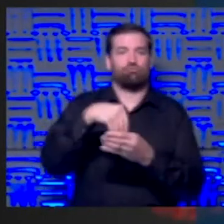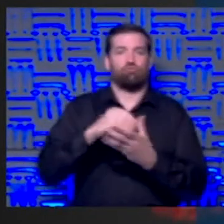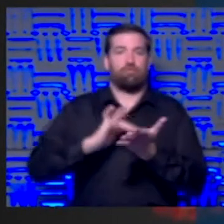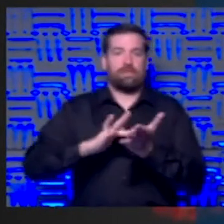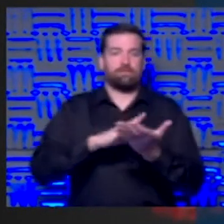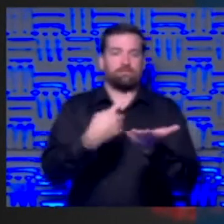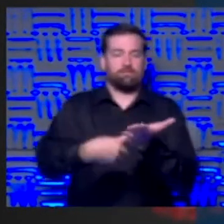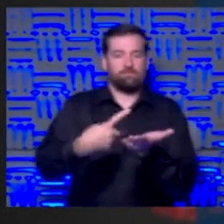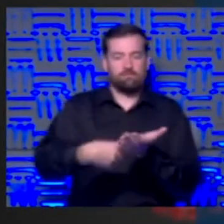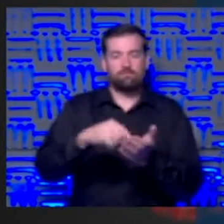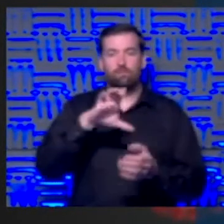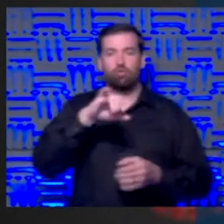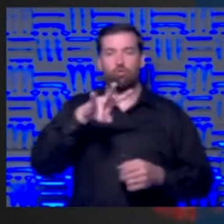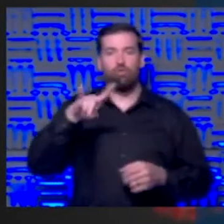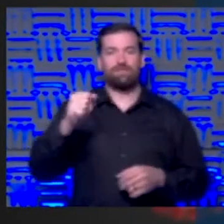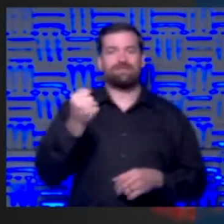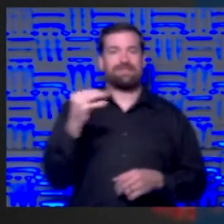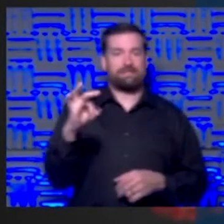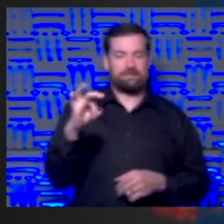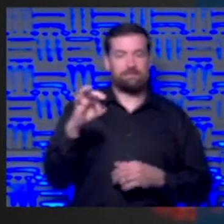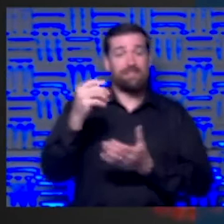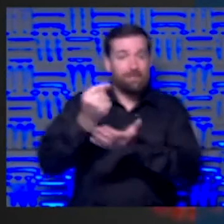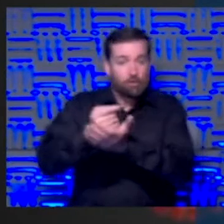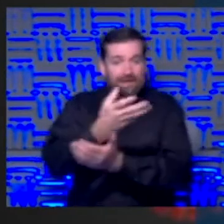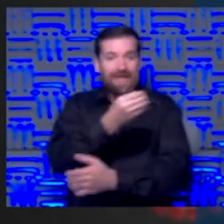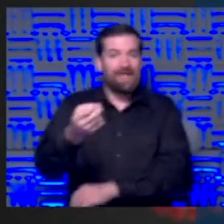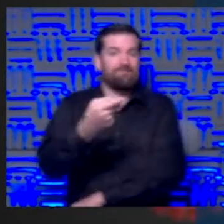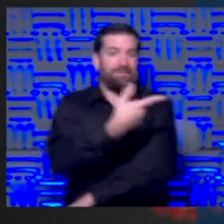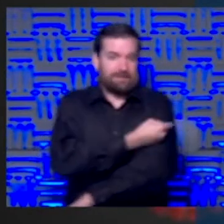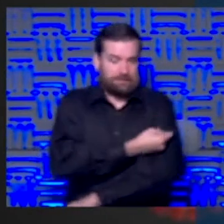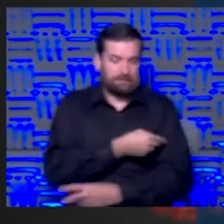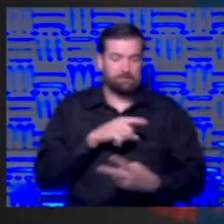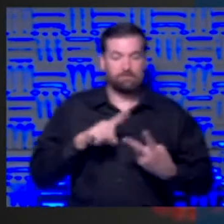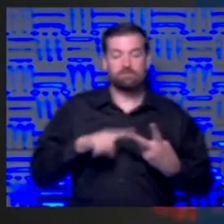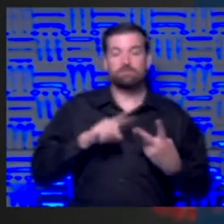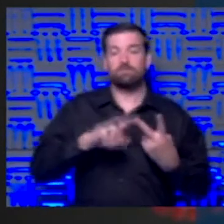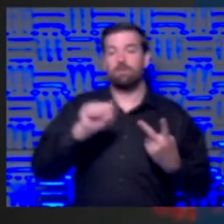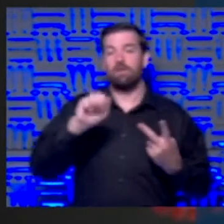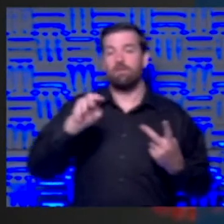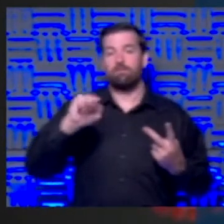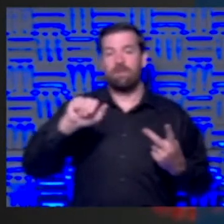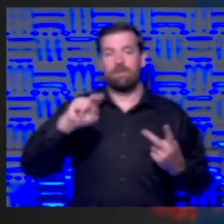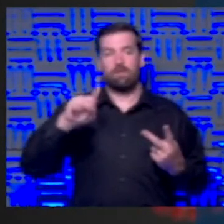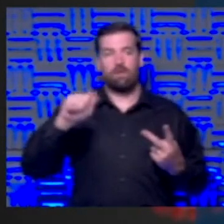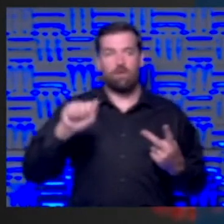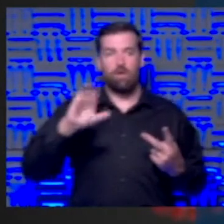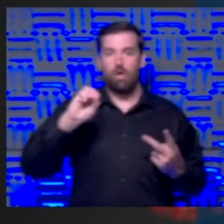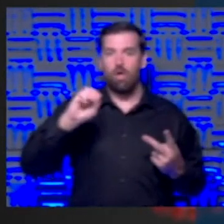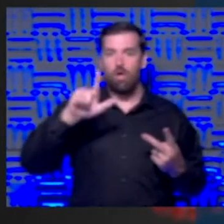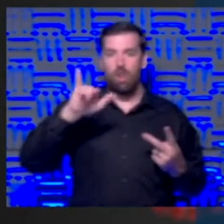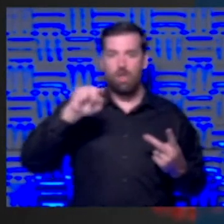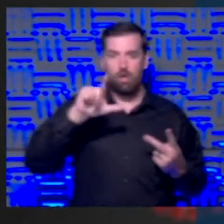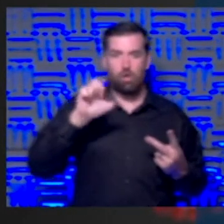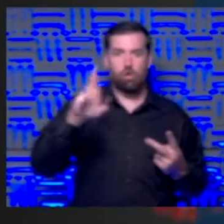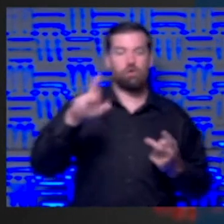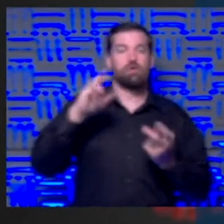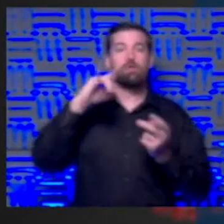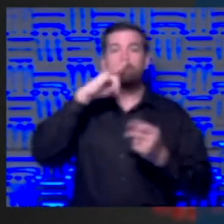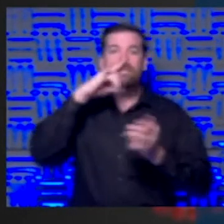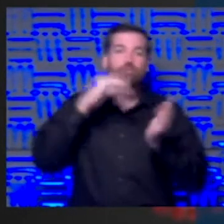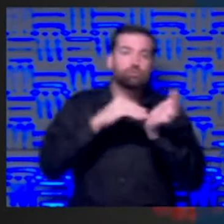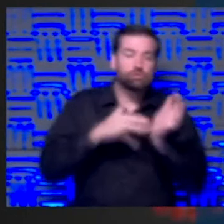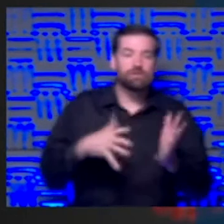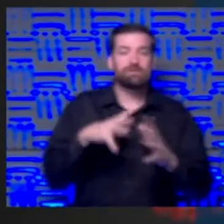about COVID-19 therapies and vaccines. Also, Dr. Amanda Ollinger. She is a pediatrician and the president of